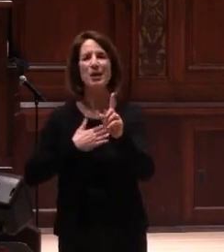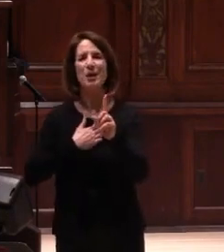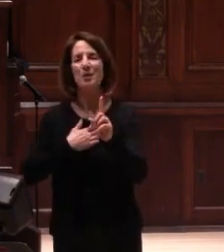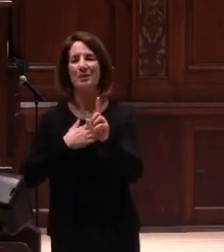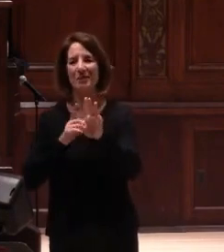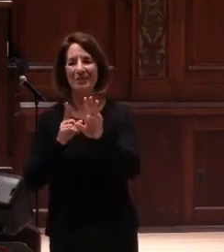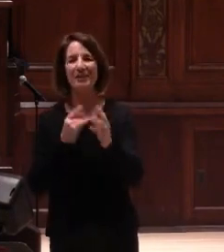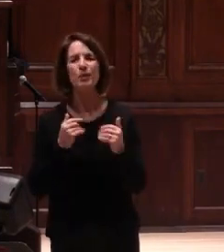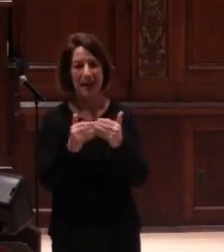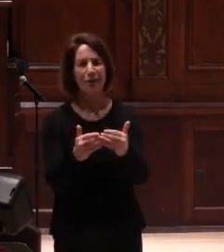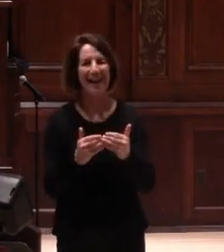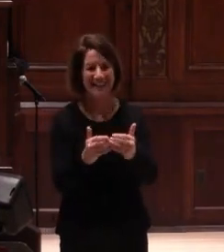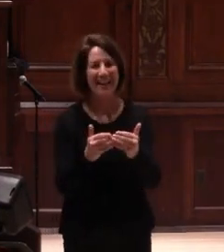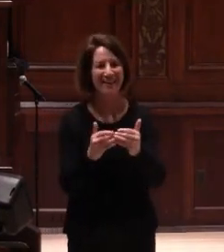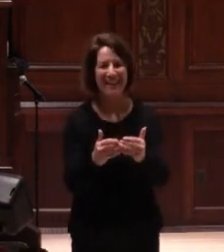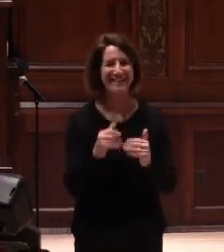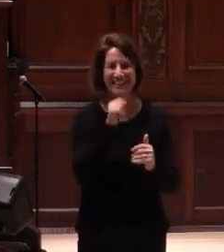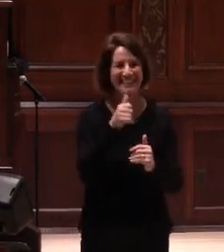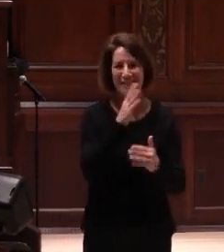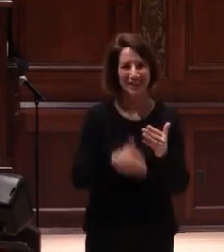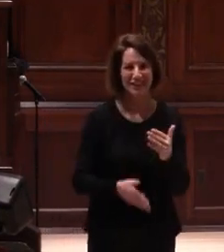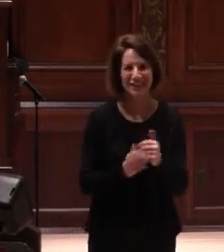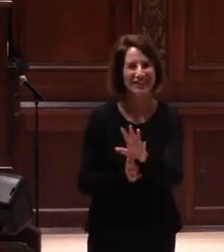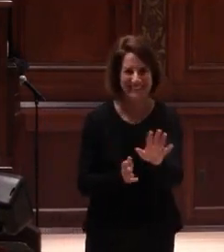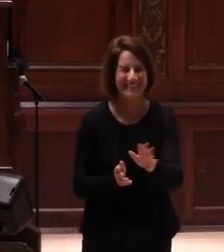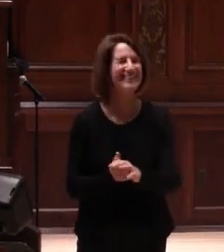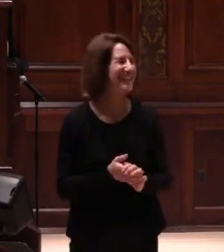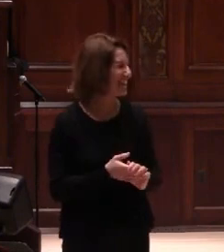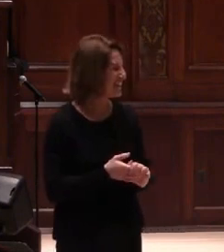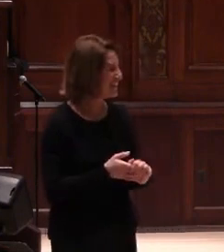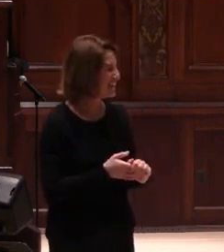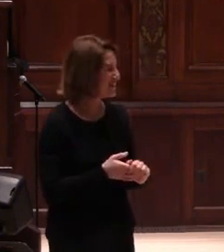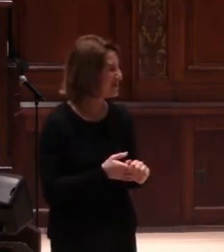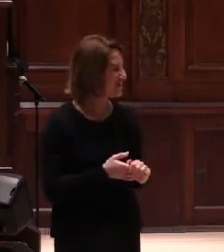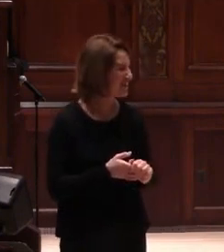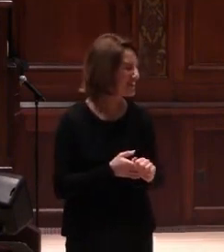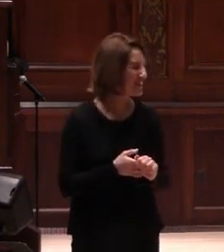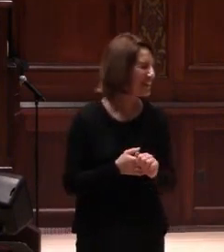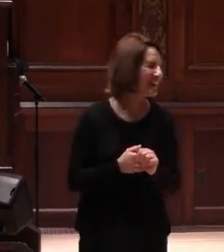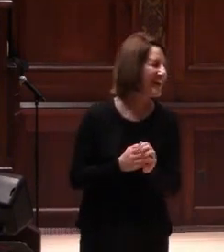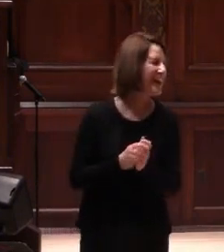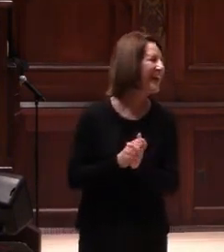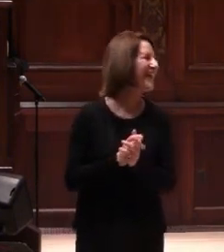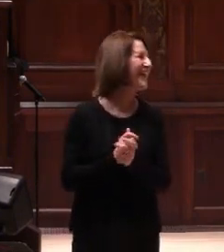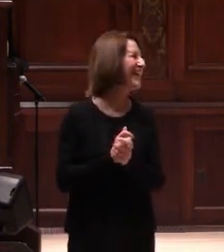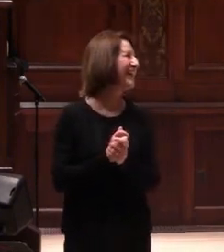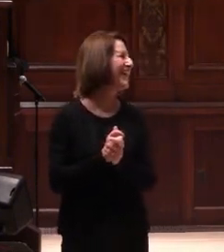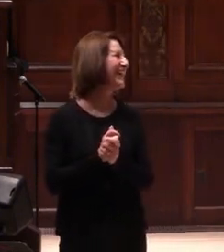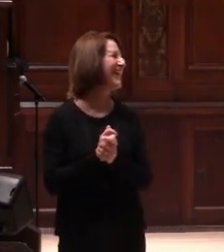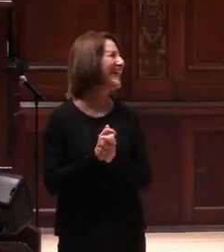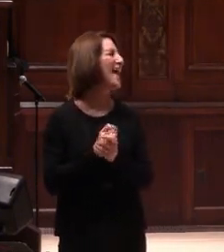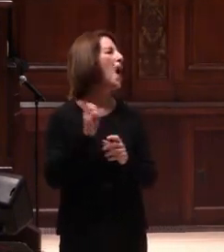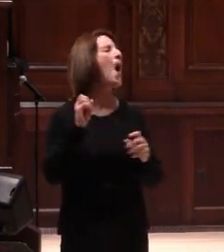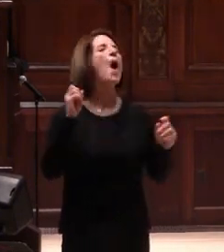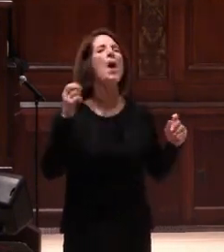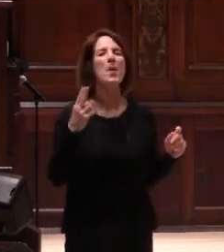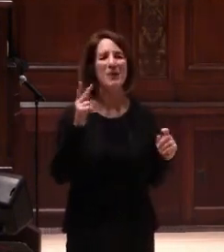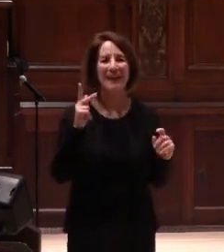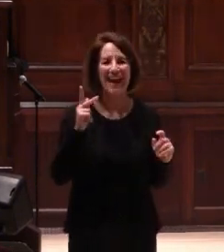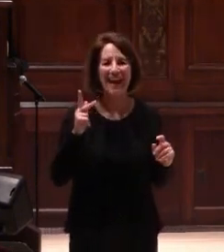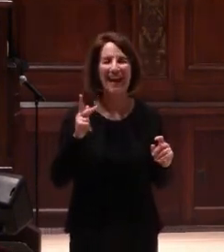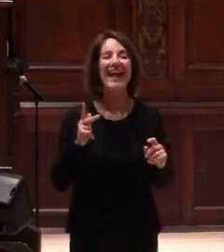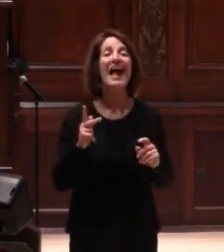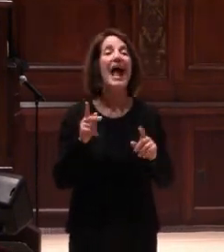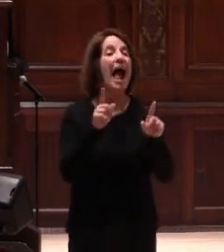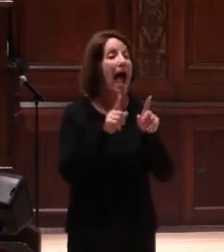Just carry it on. Oh, yeah, there we go.